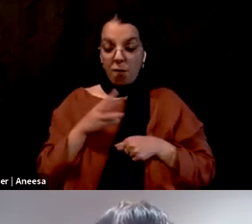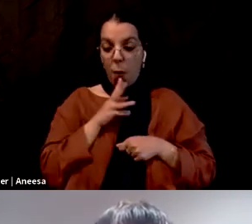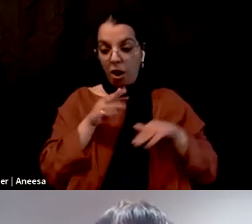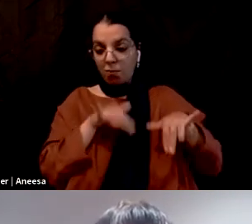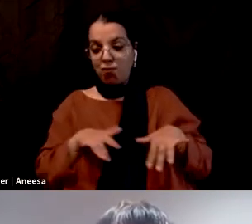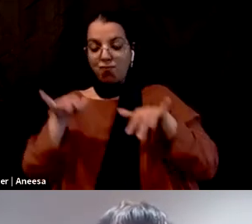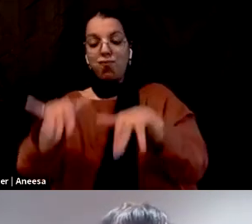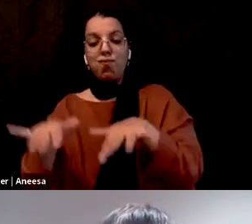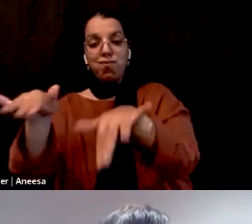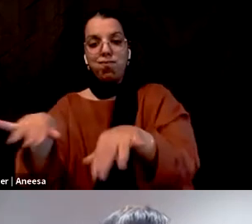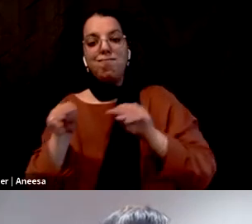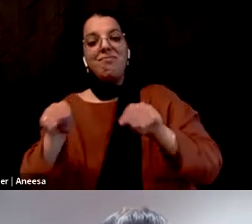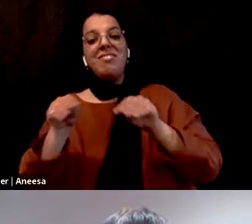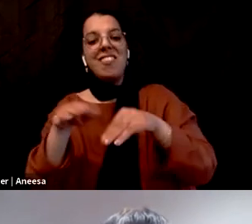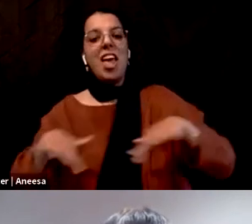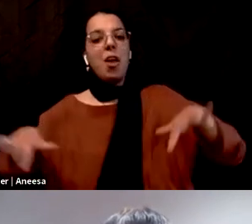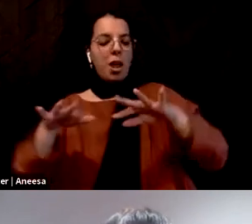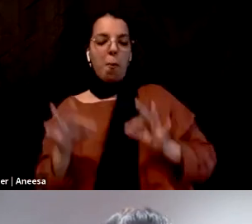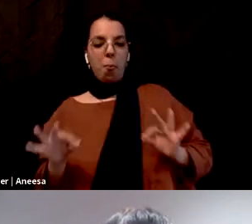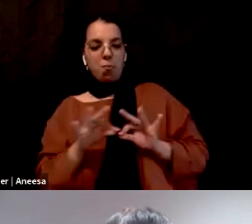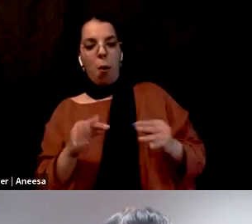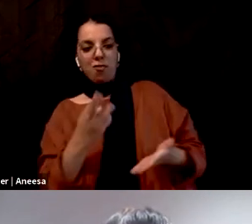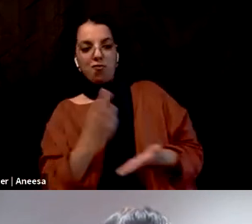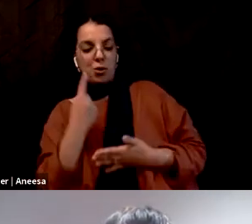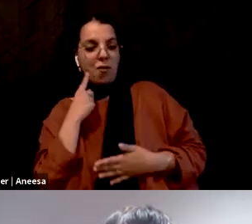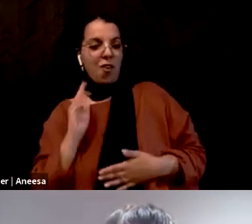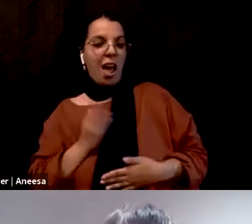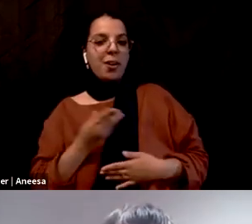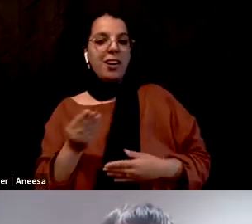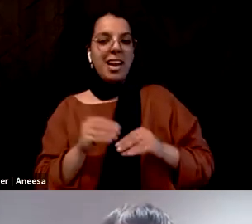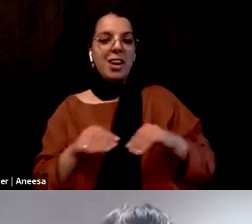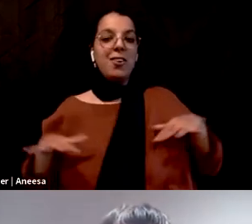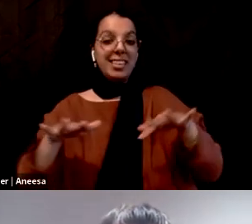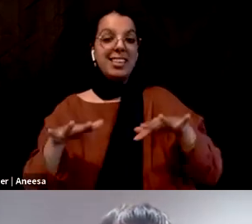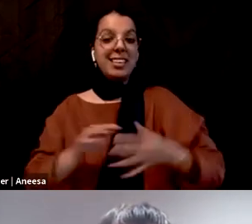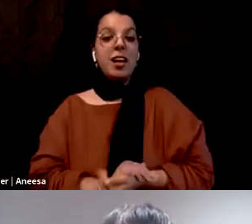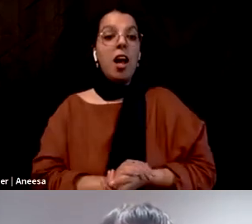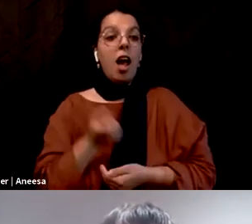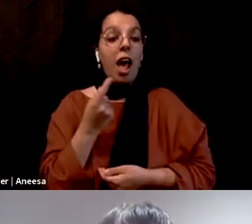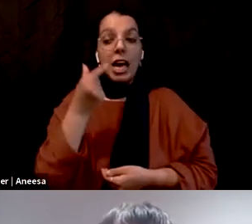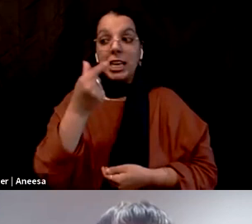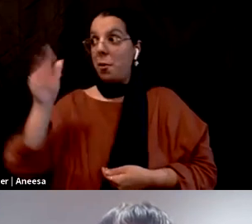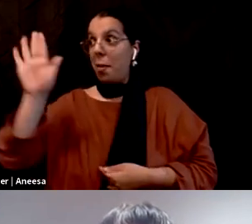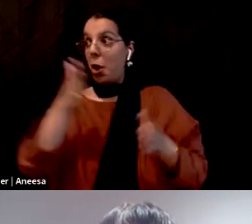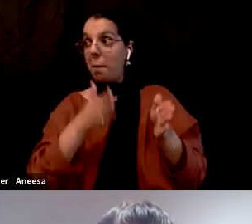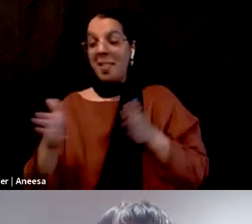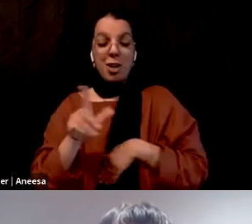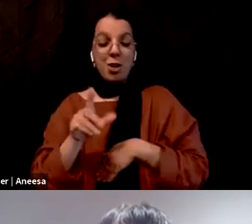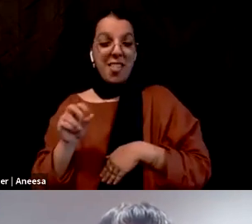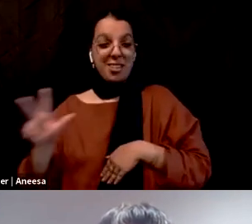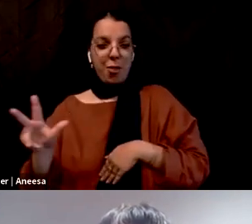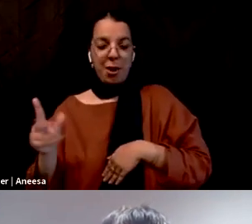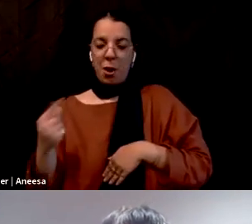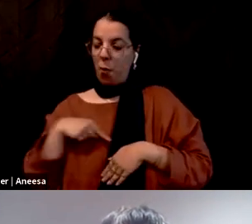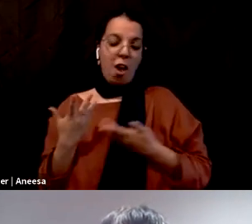community. And it's, we actually predate the Oak Ridges Moraine Plan of 2003. We